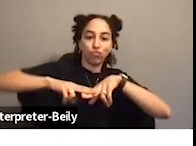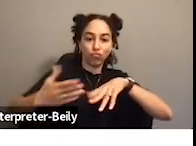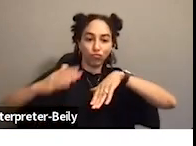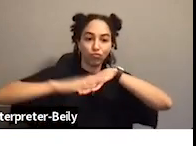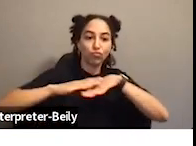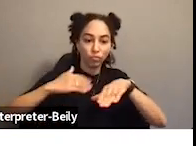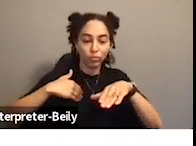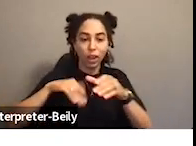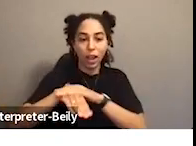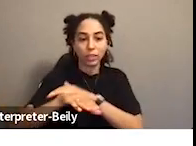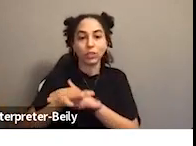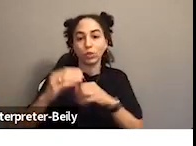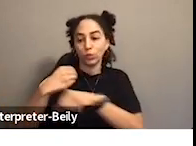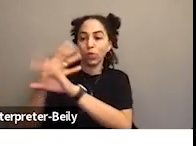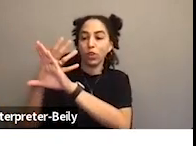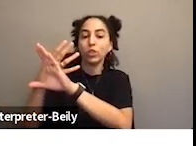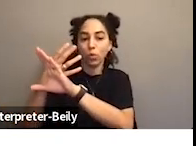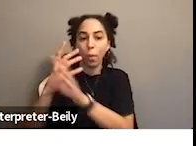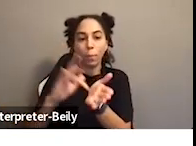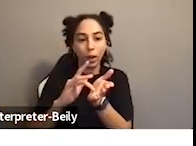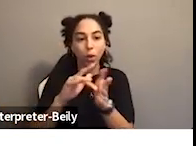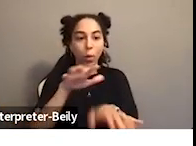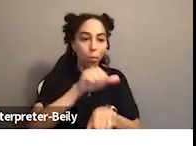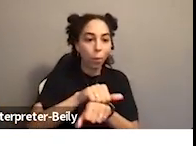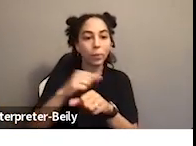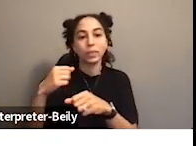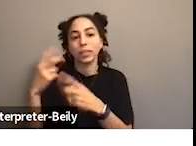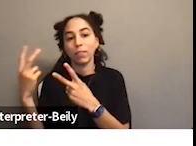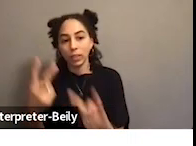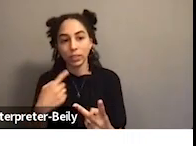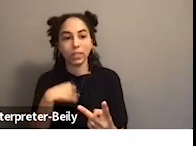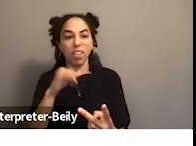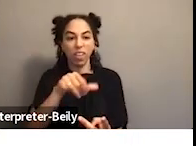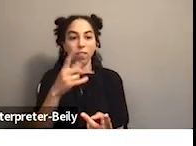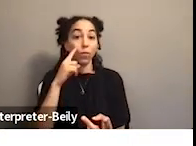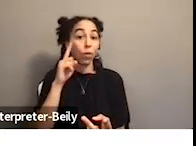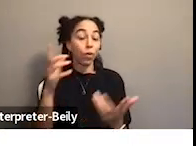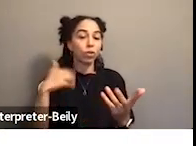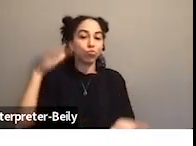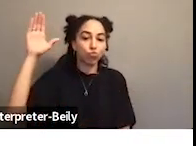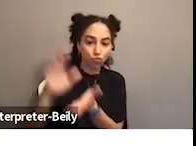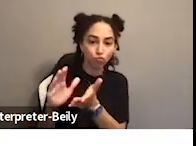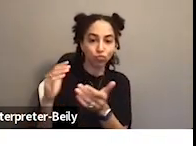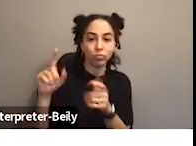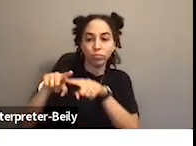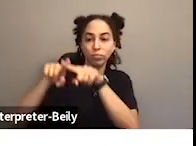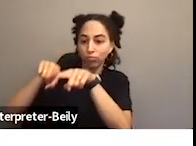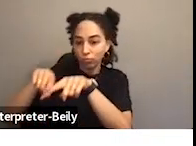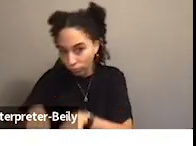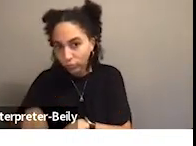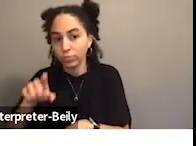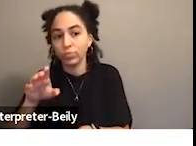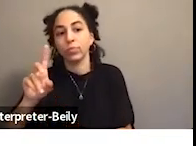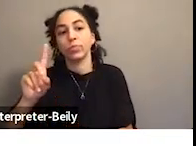virtual medical appointments and visits, again, thus decreasing the dependency on direct support